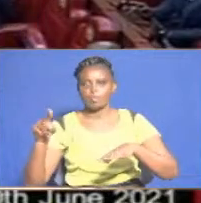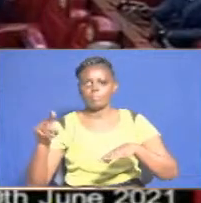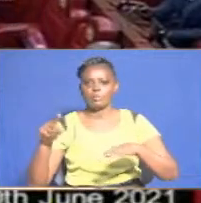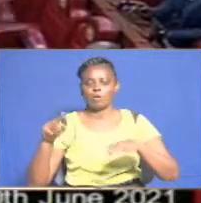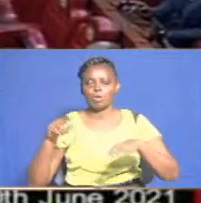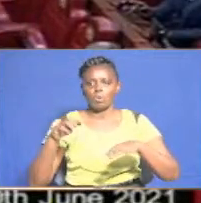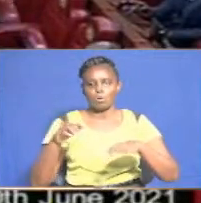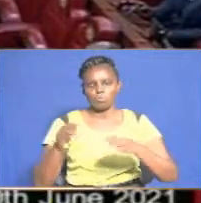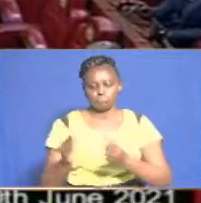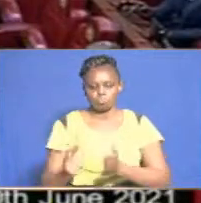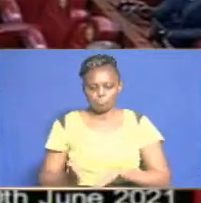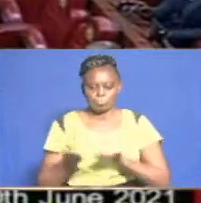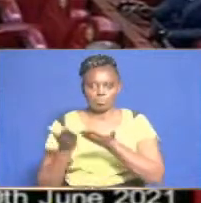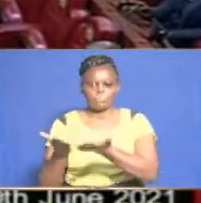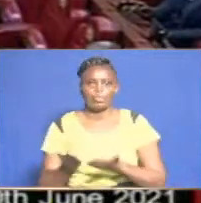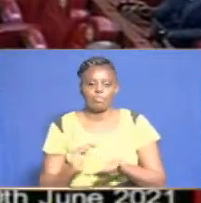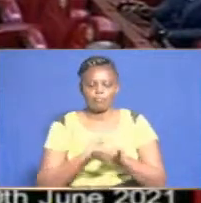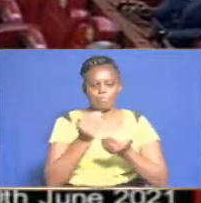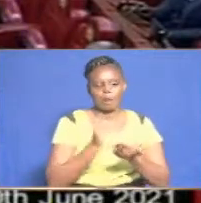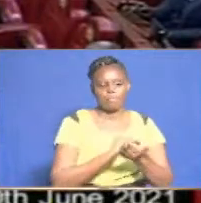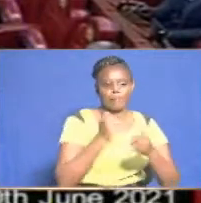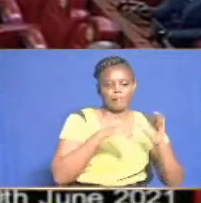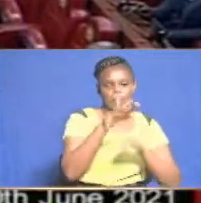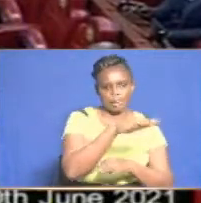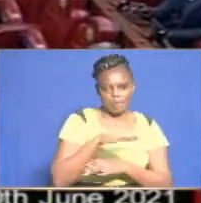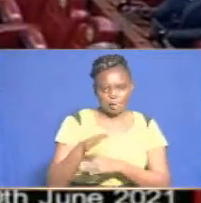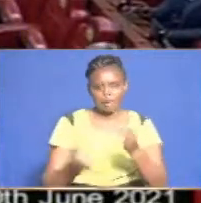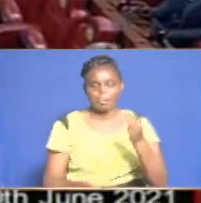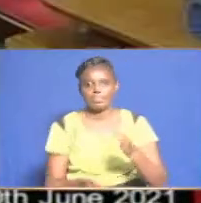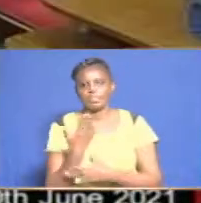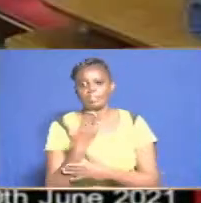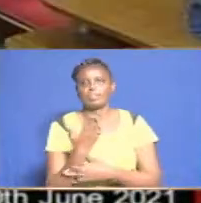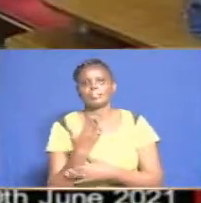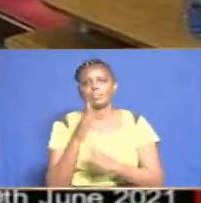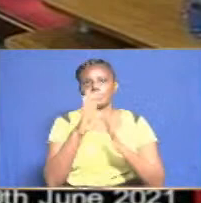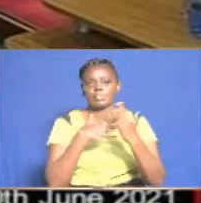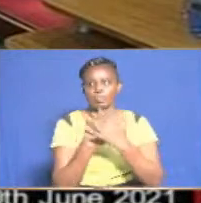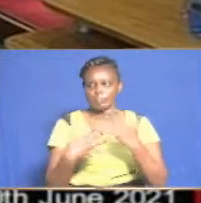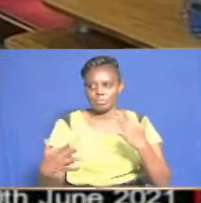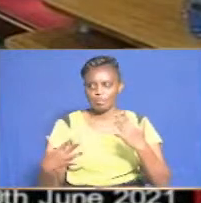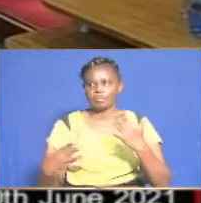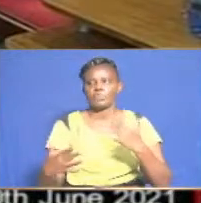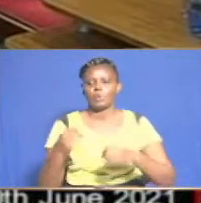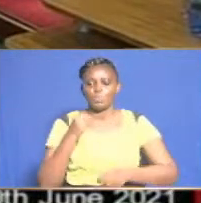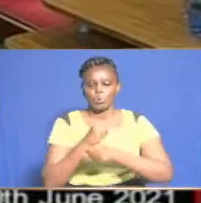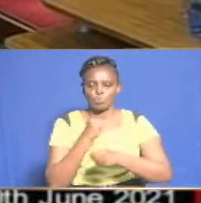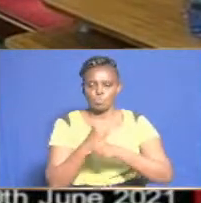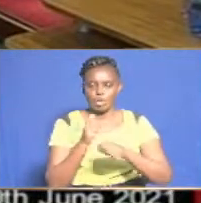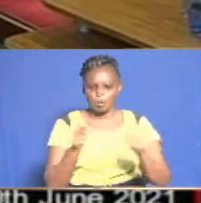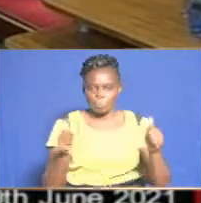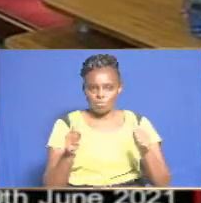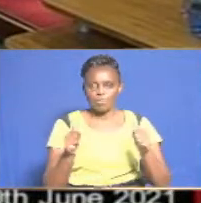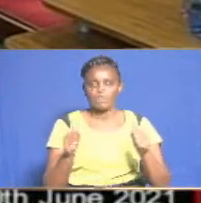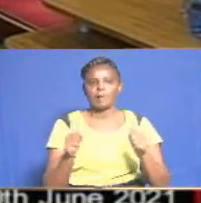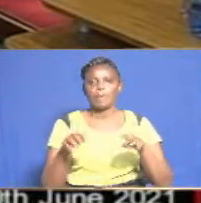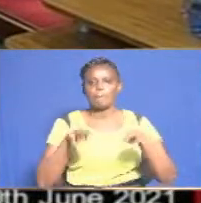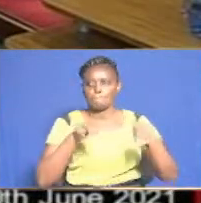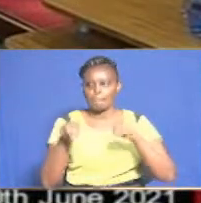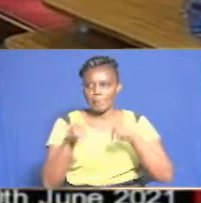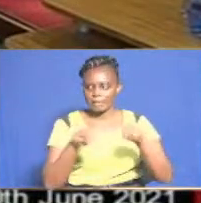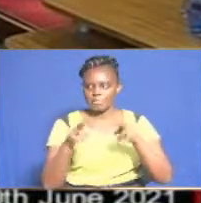disbursement of funds to constituencies and establish structures for efficient and prudent